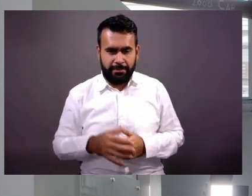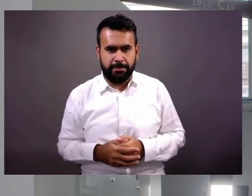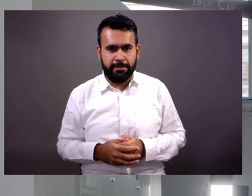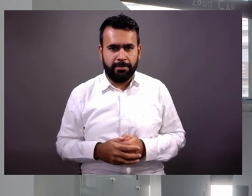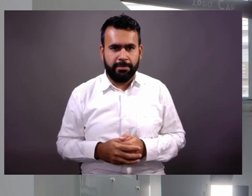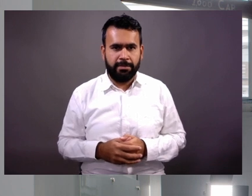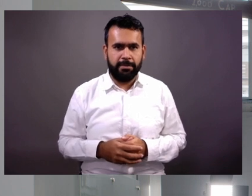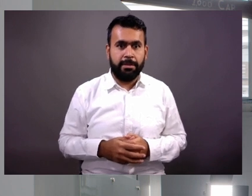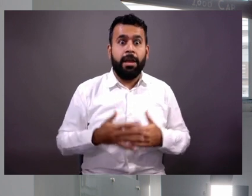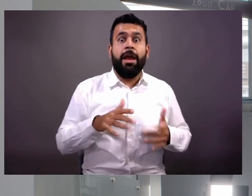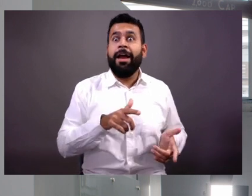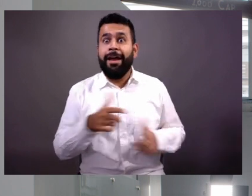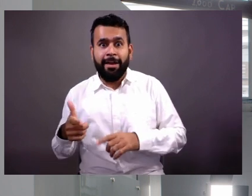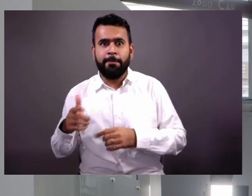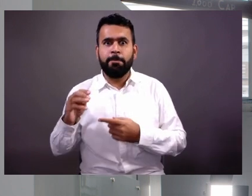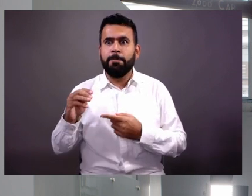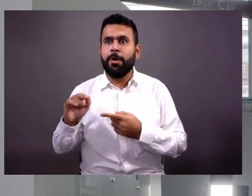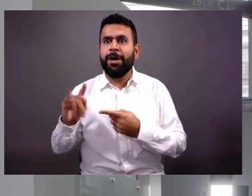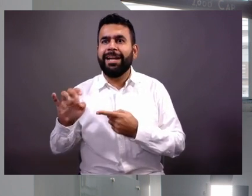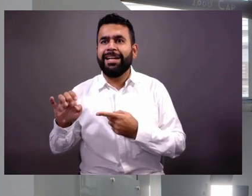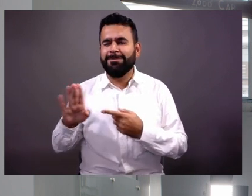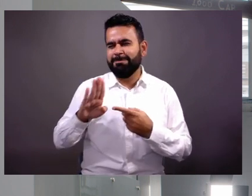Opportunity to slow it down a bit. Biz Marquee.